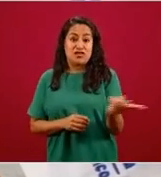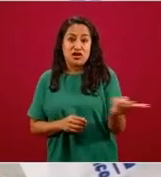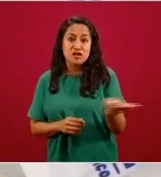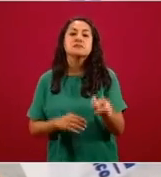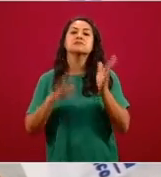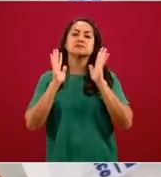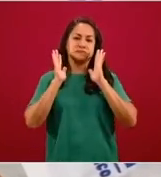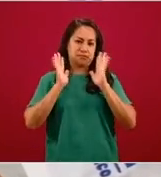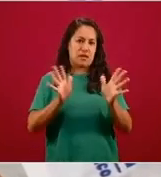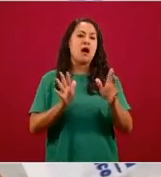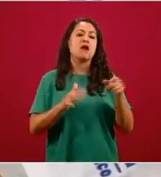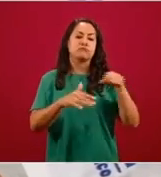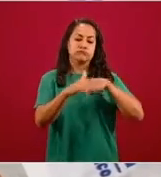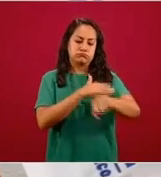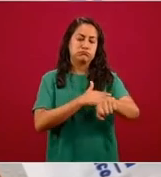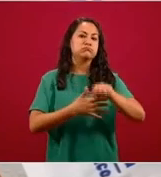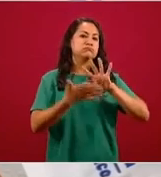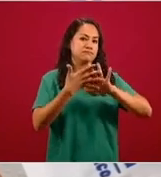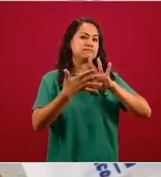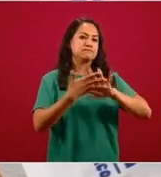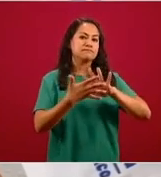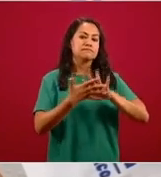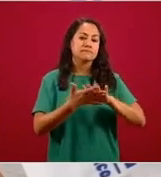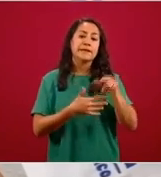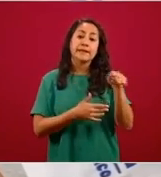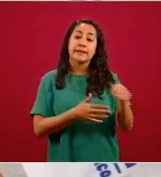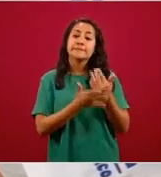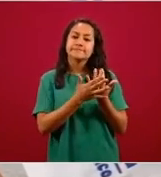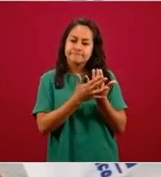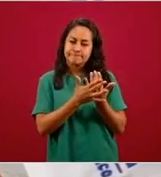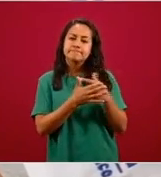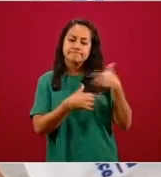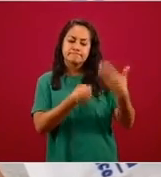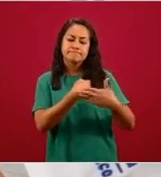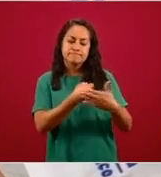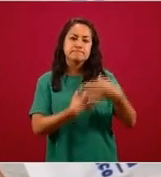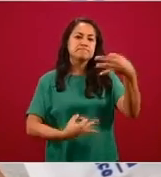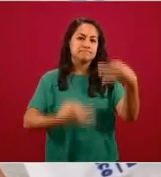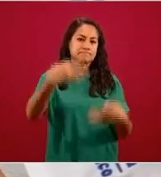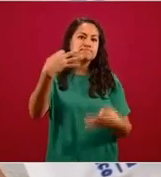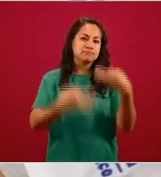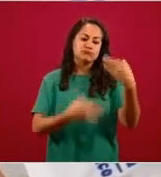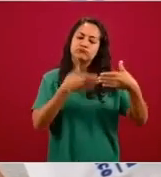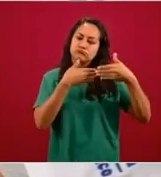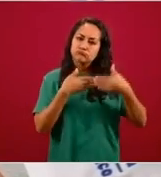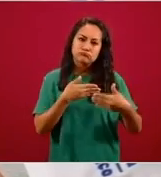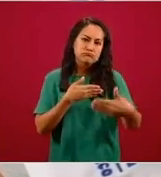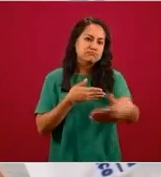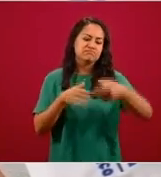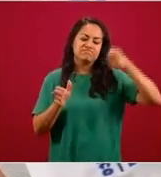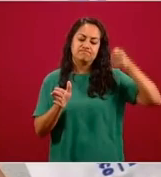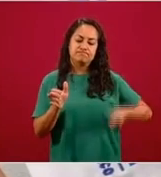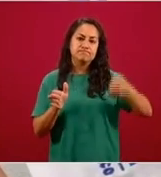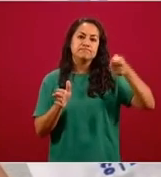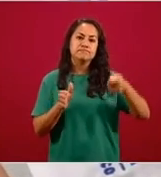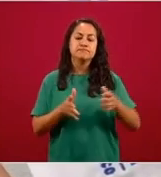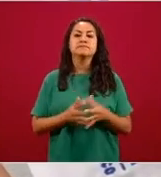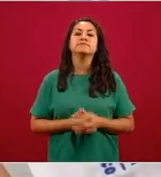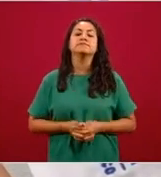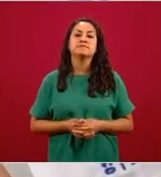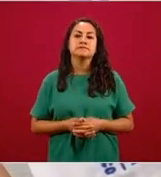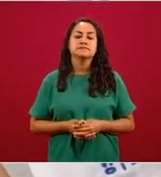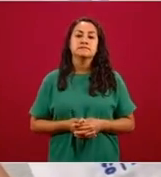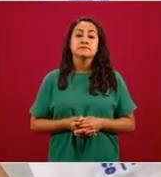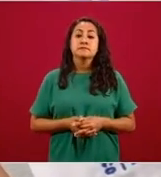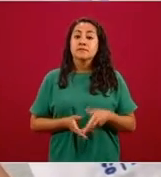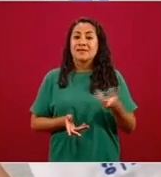These two individuals are in prison now and they are awaiting their audience,